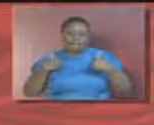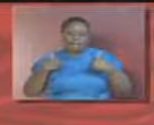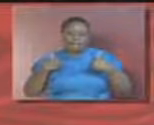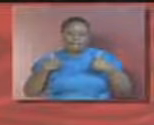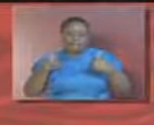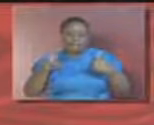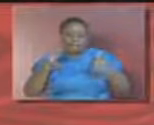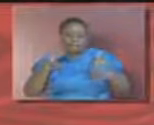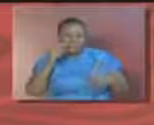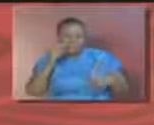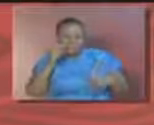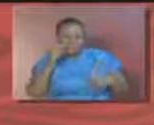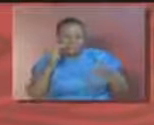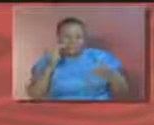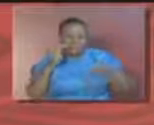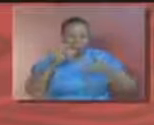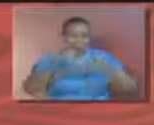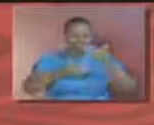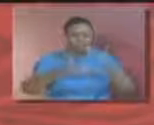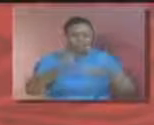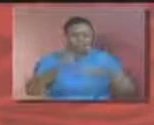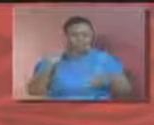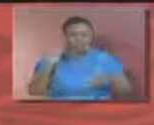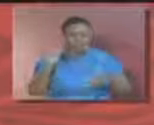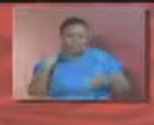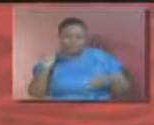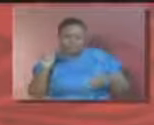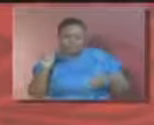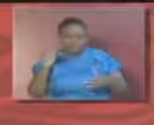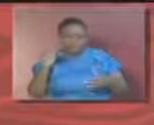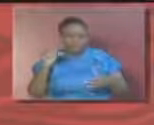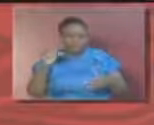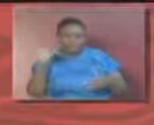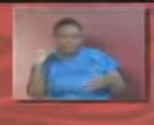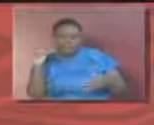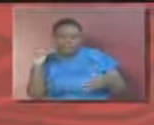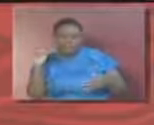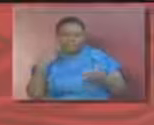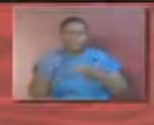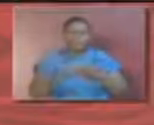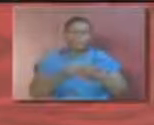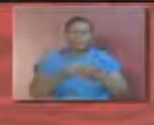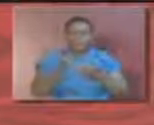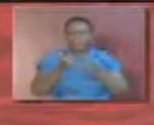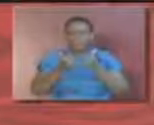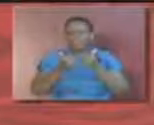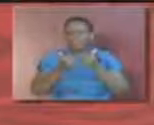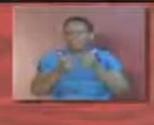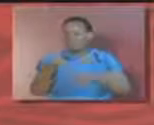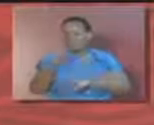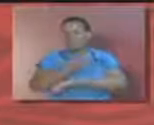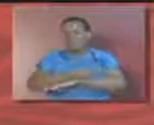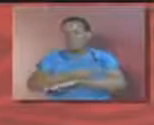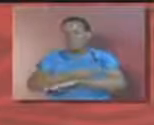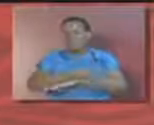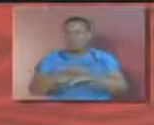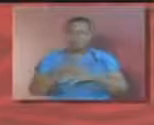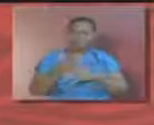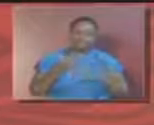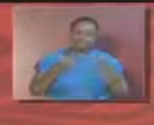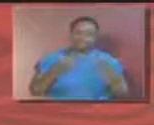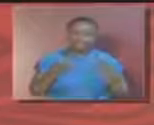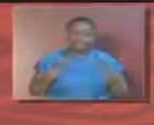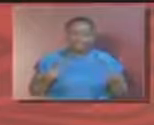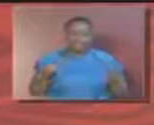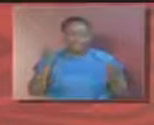of, let's say, 100 or an average of 100 cases, 150 cases a day, the beds can actually be diminished or